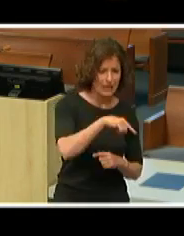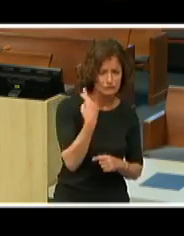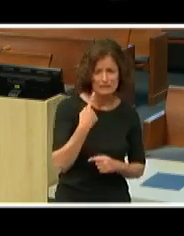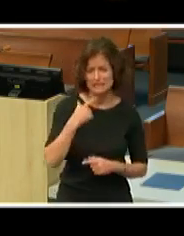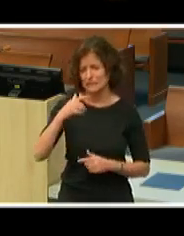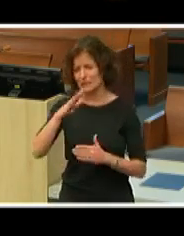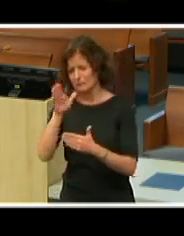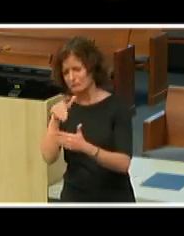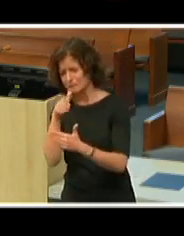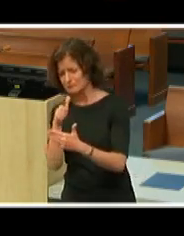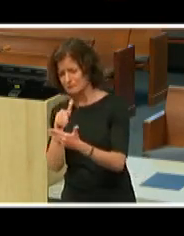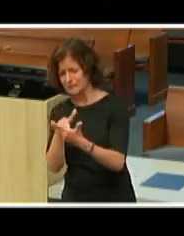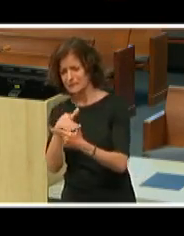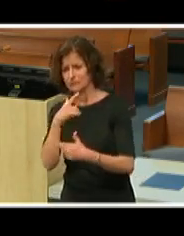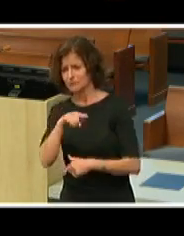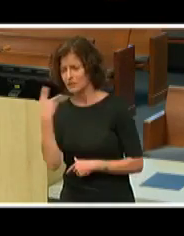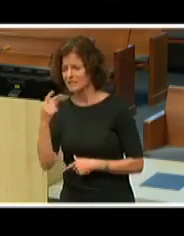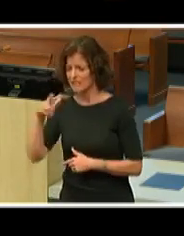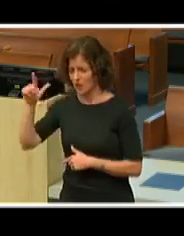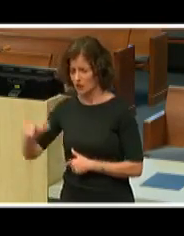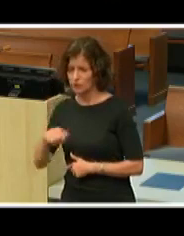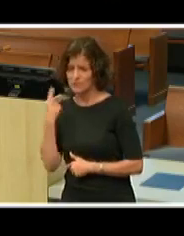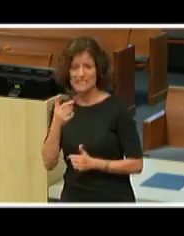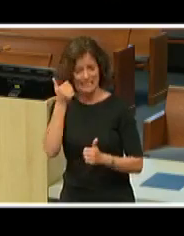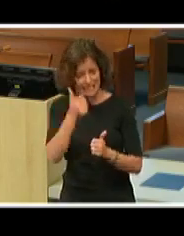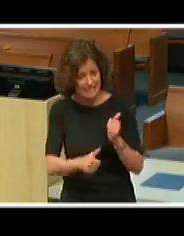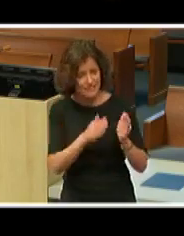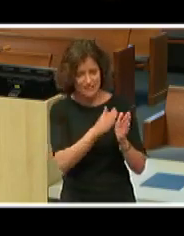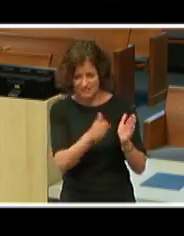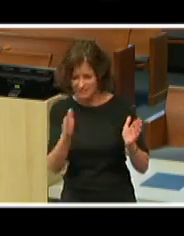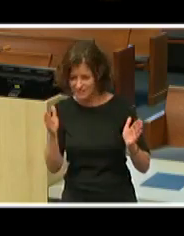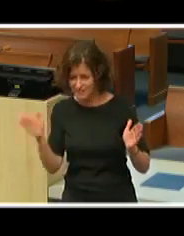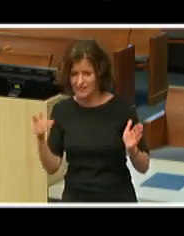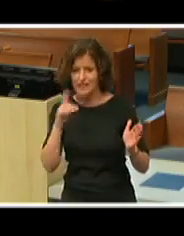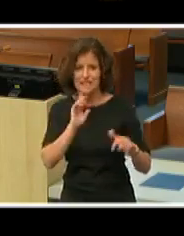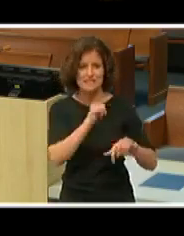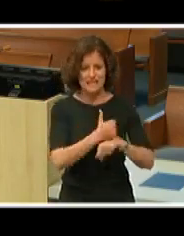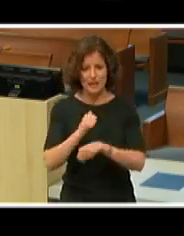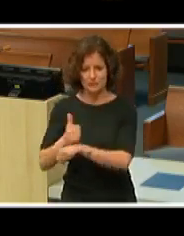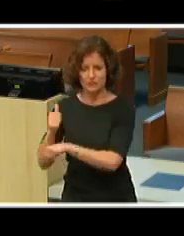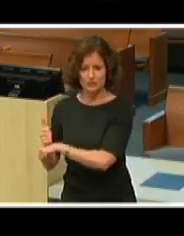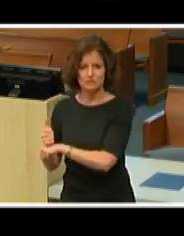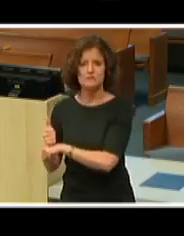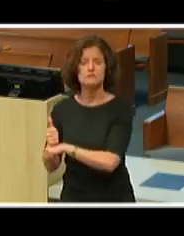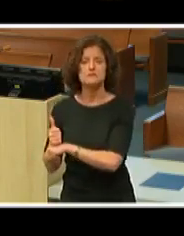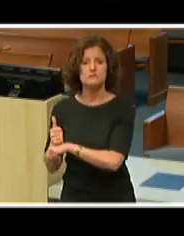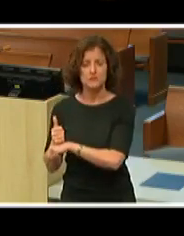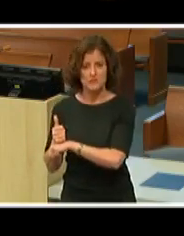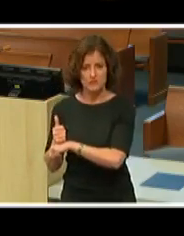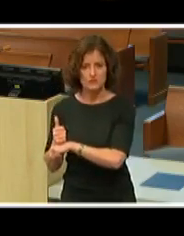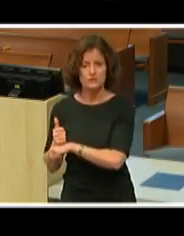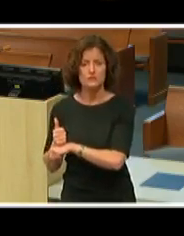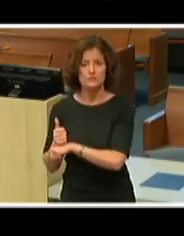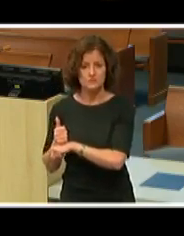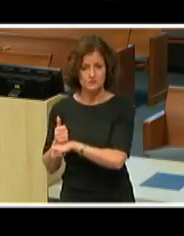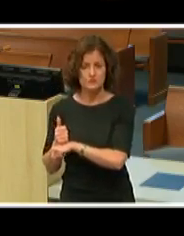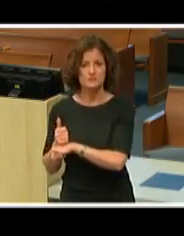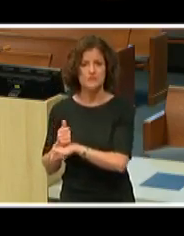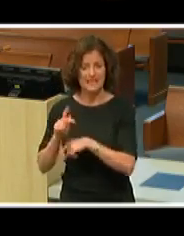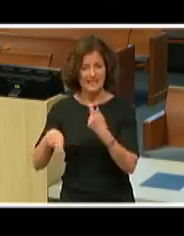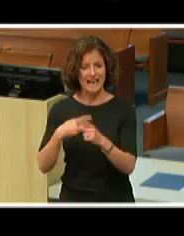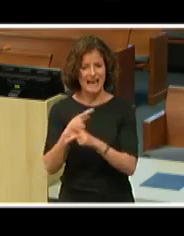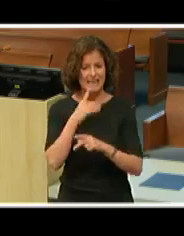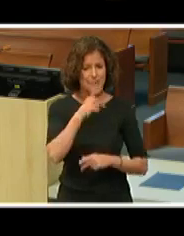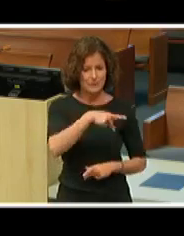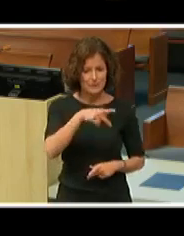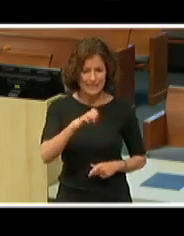low risk. And in each one of those categories, then it establishes the kind of personal protective